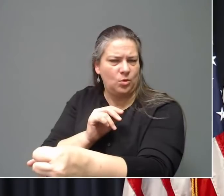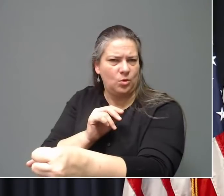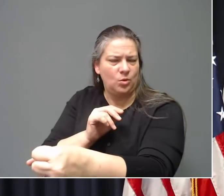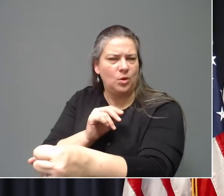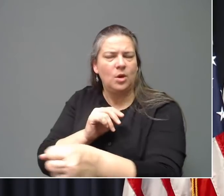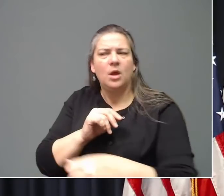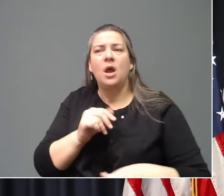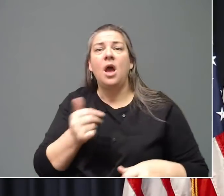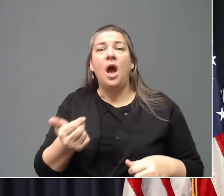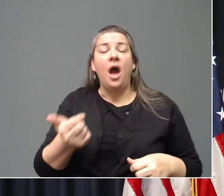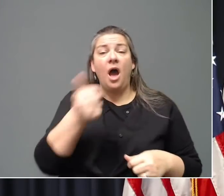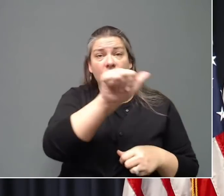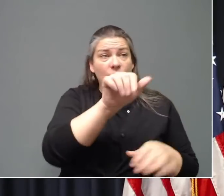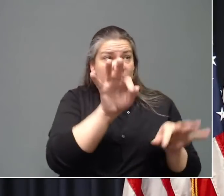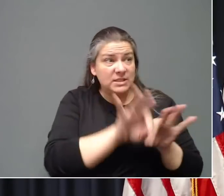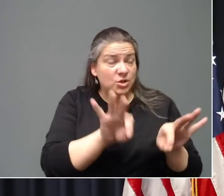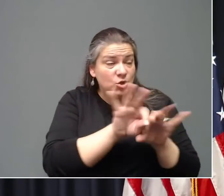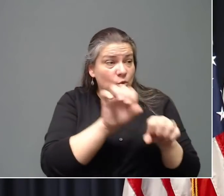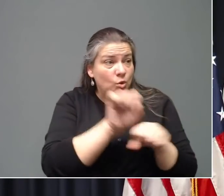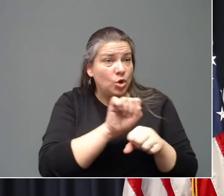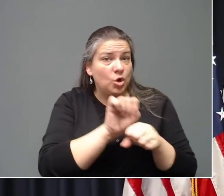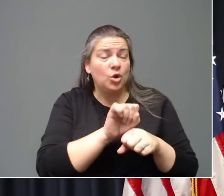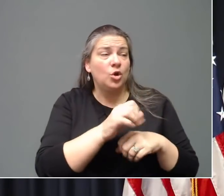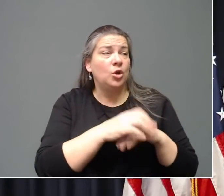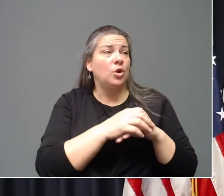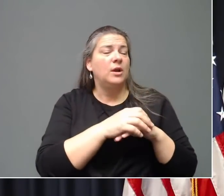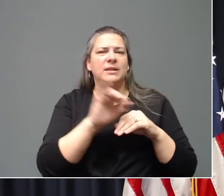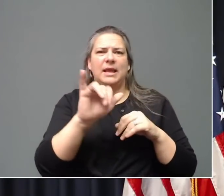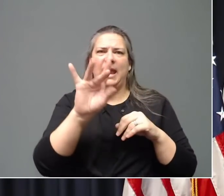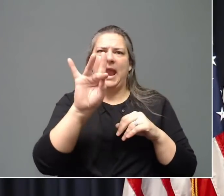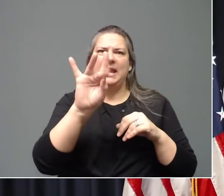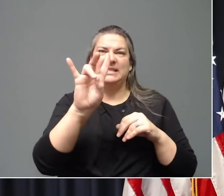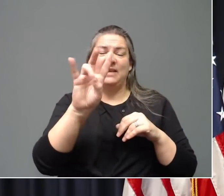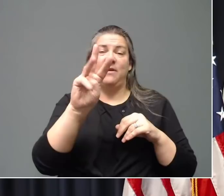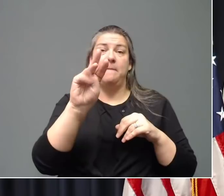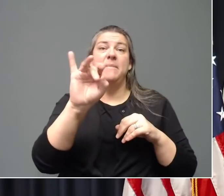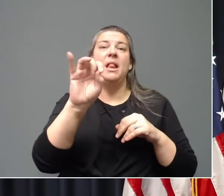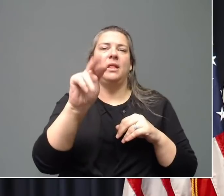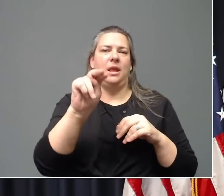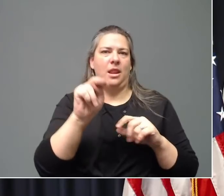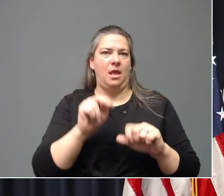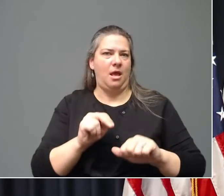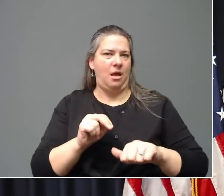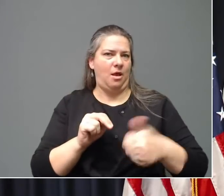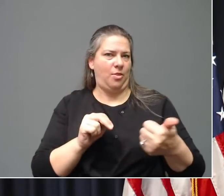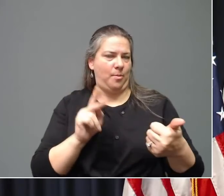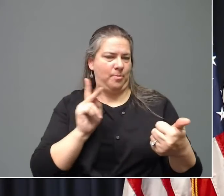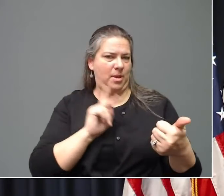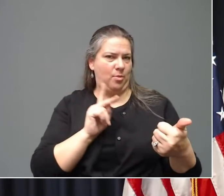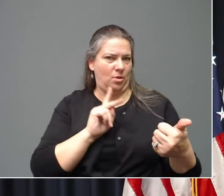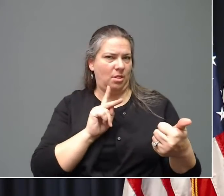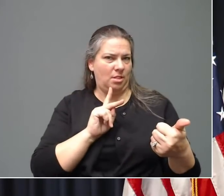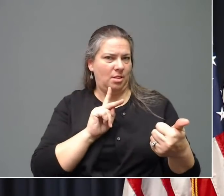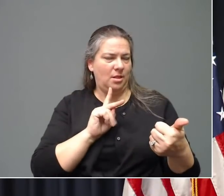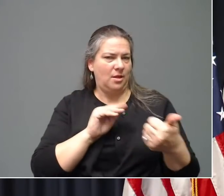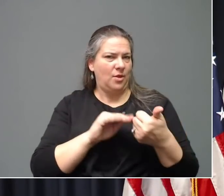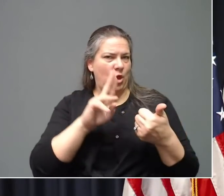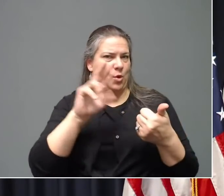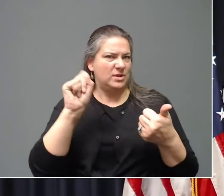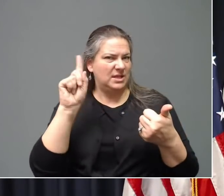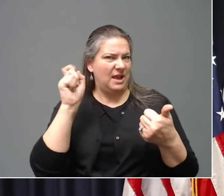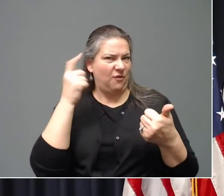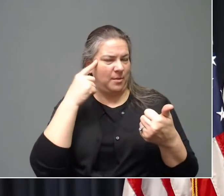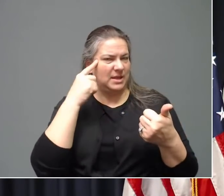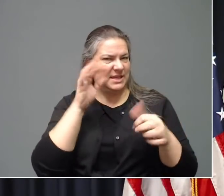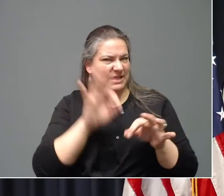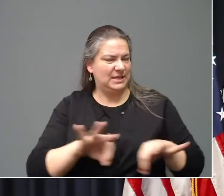other essential workers, which by the way is 87 million other people per the United States government in that is essential worker